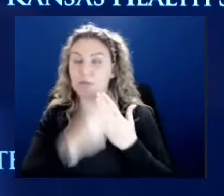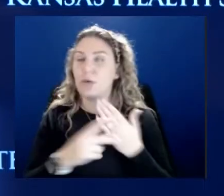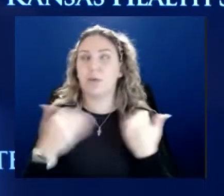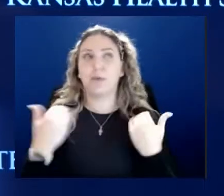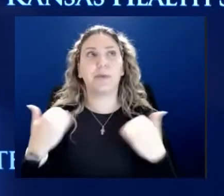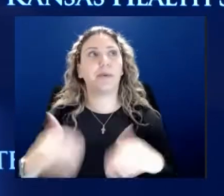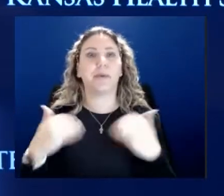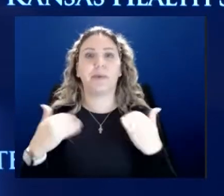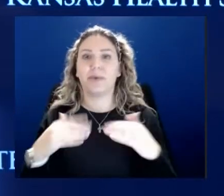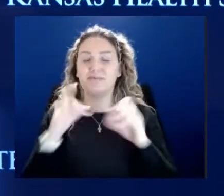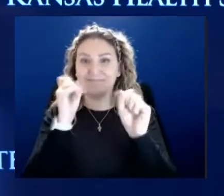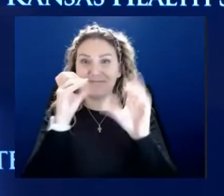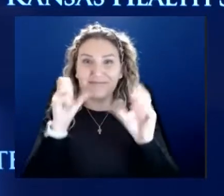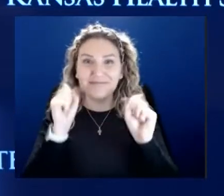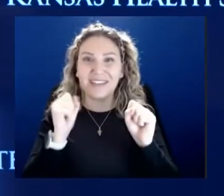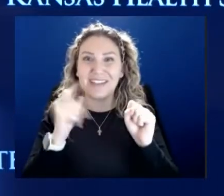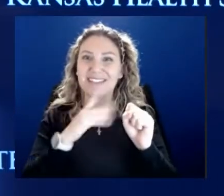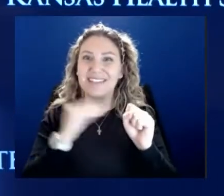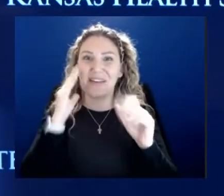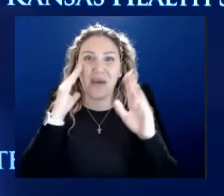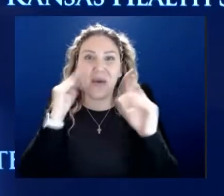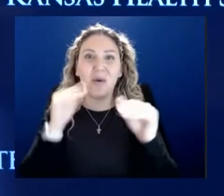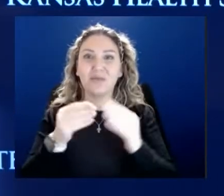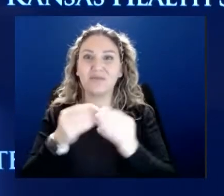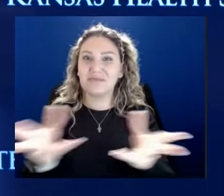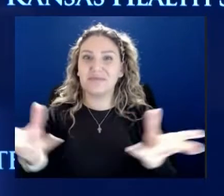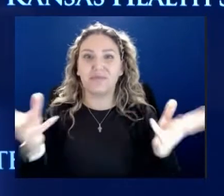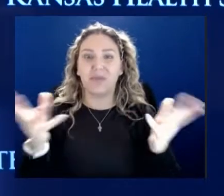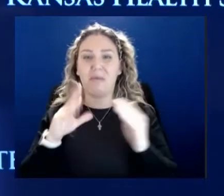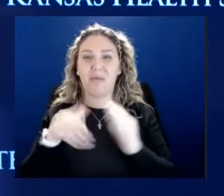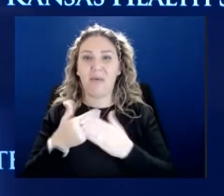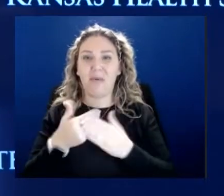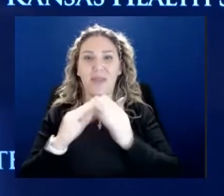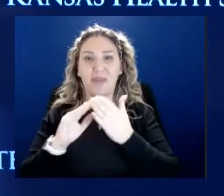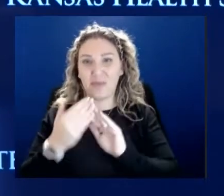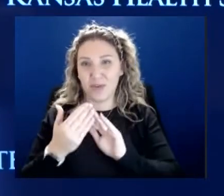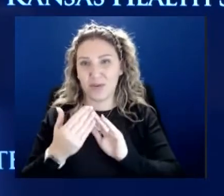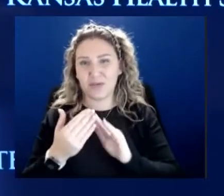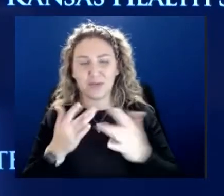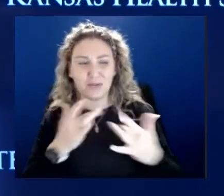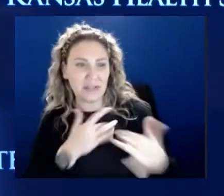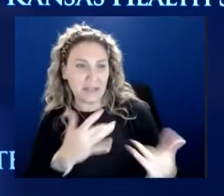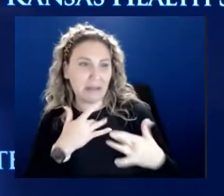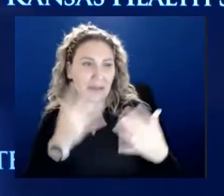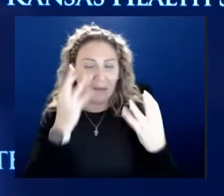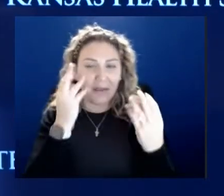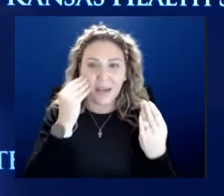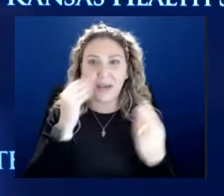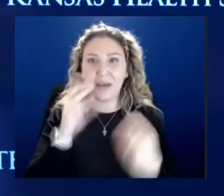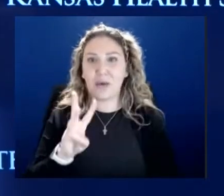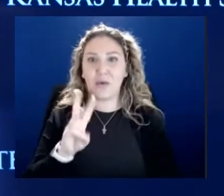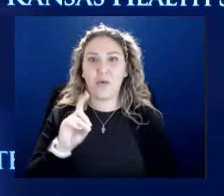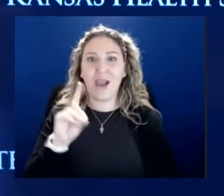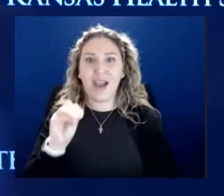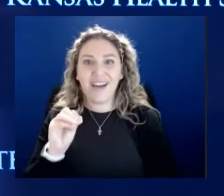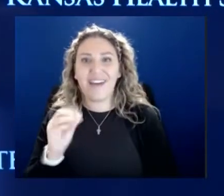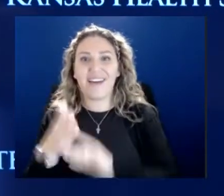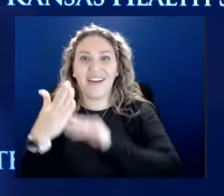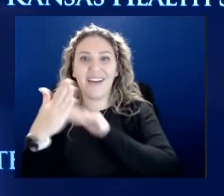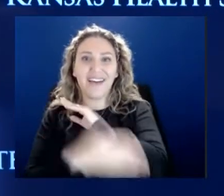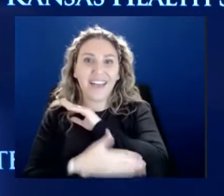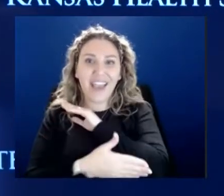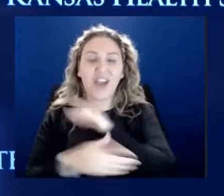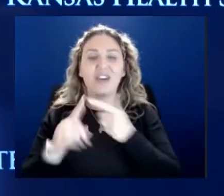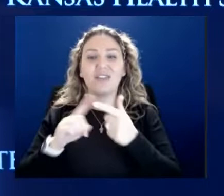amazing, and I hope we can see that spread to kind of all the communities. We tend to think about Wyandotte County and Jackson County, Missouri side,